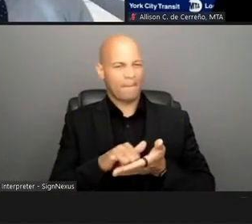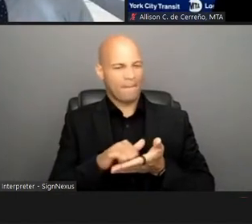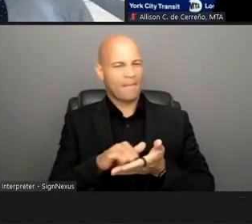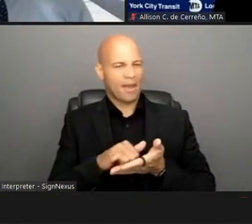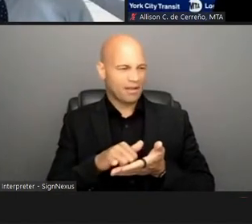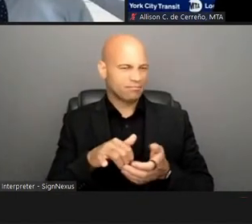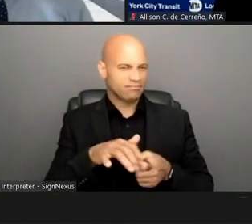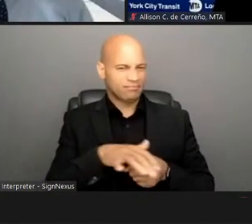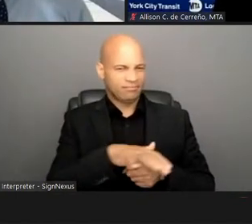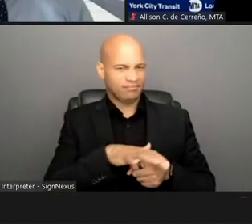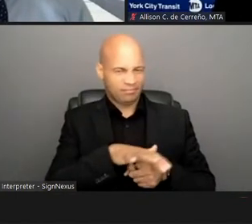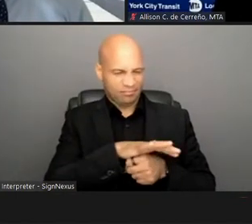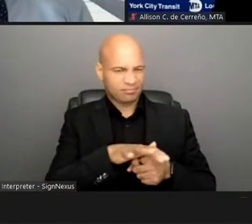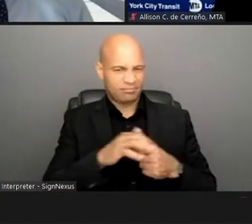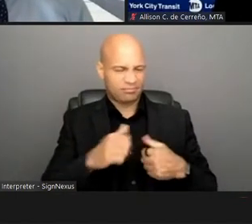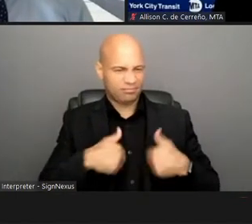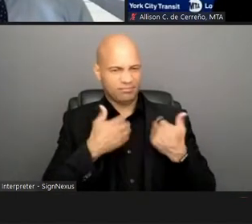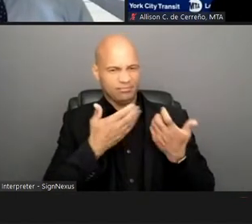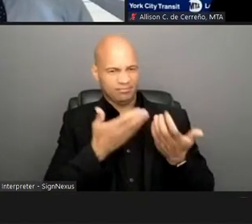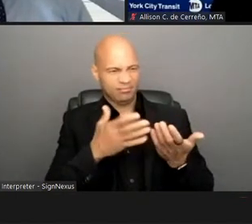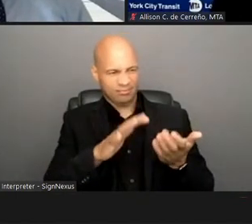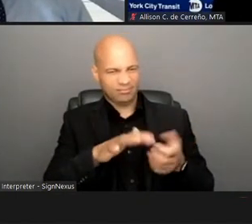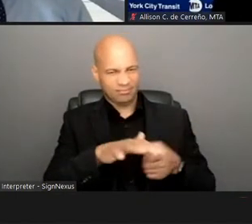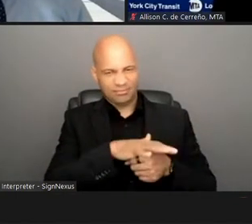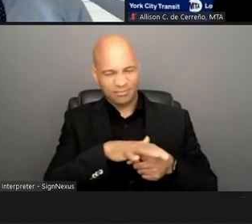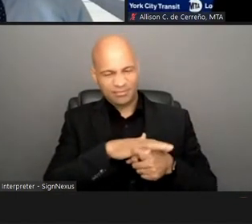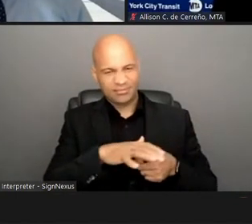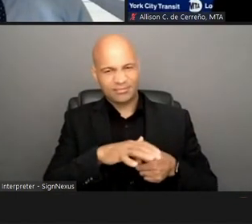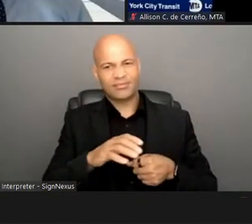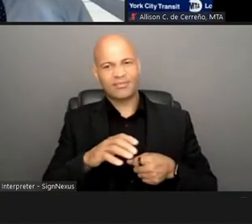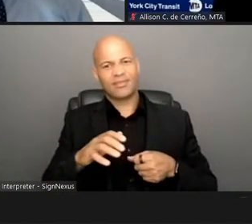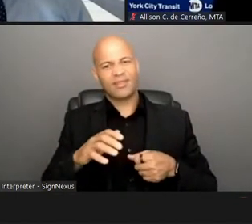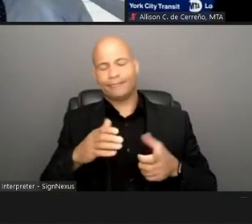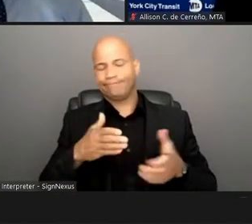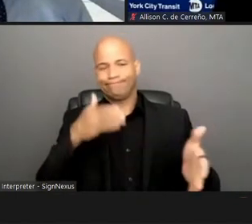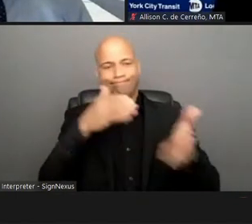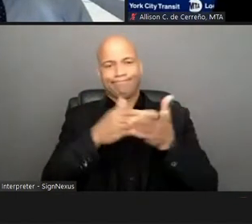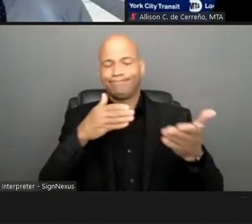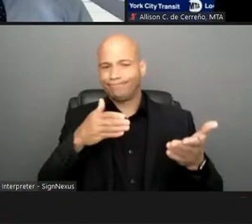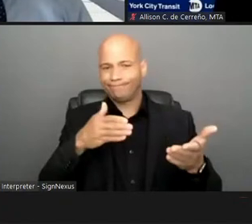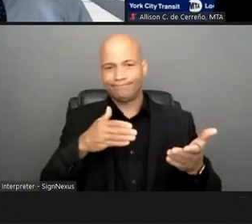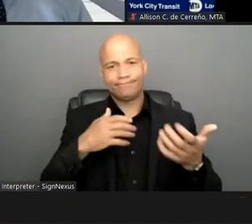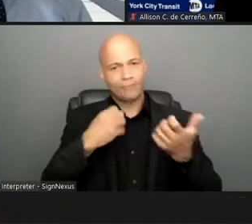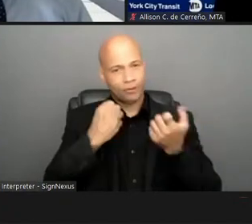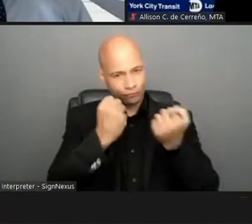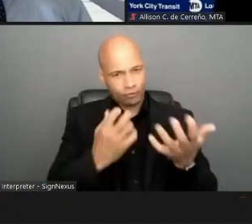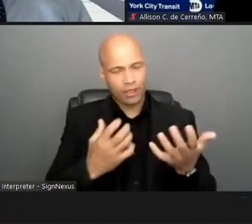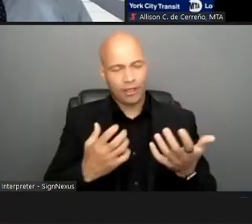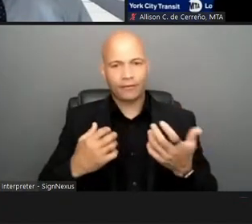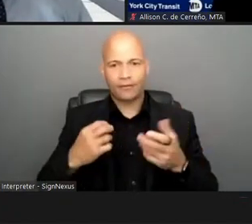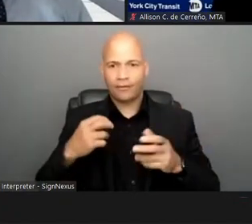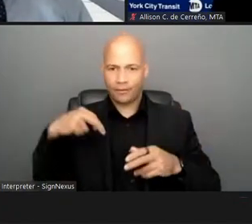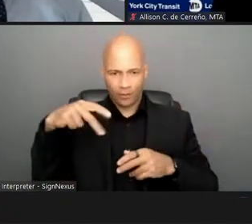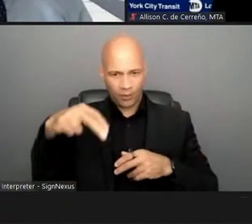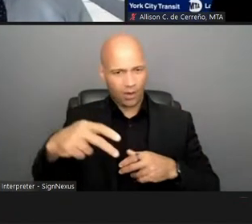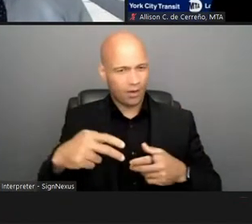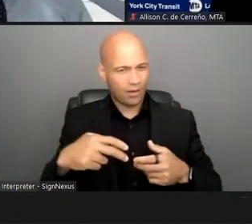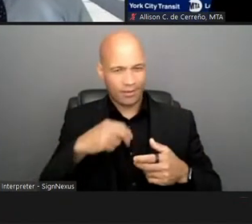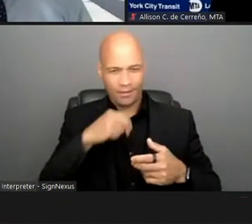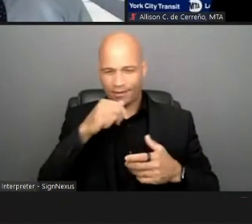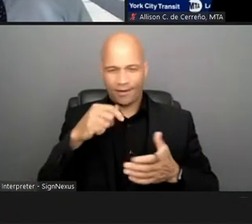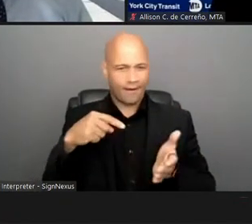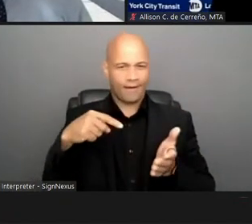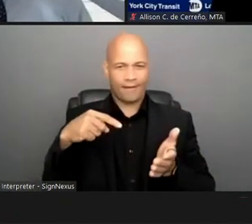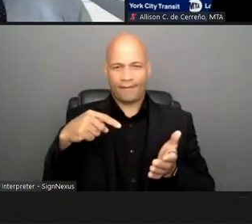tax I say this both as a driver and a pedestrian but it is arbitrary and unfair and places an undue burden on people like me who can least